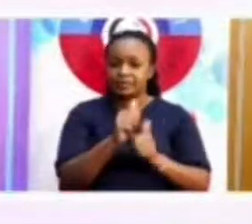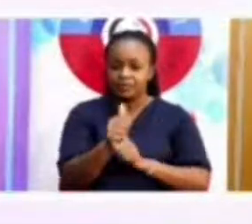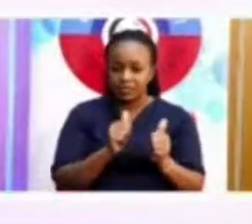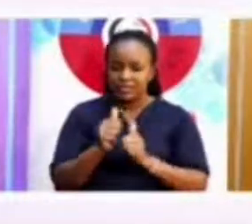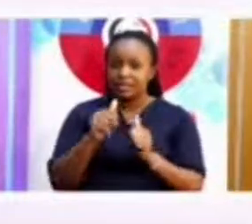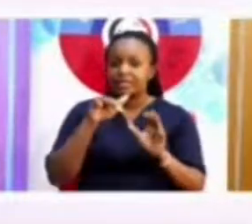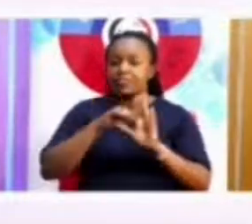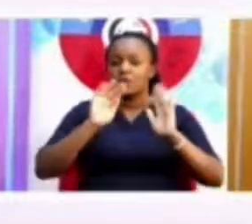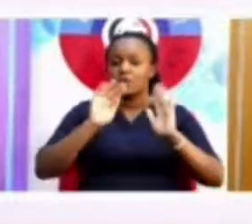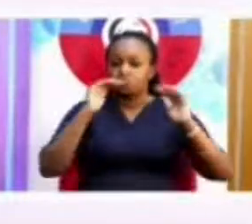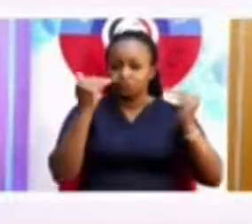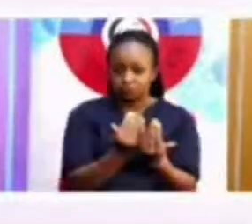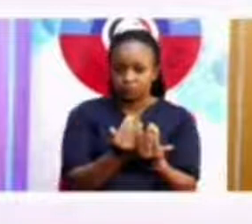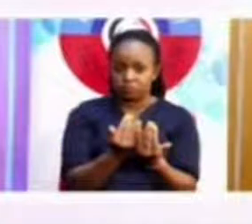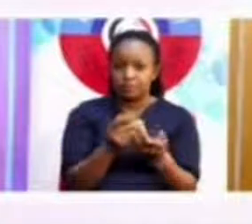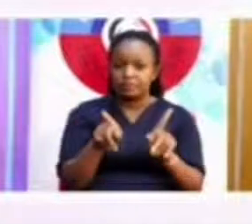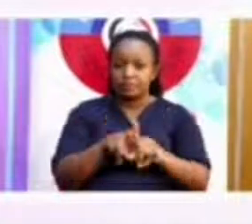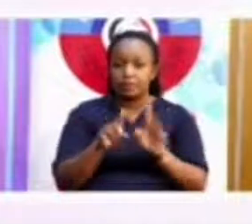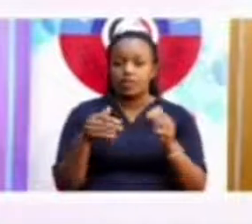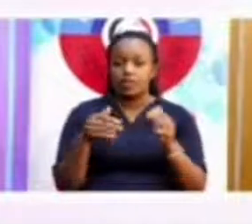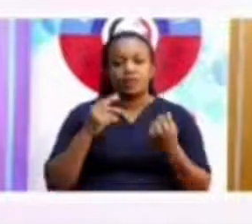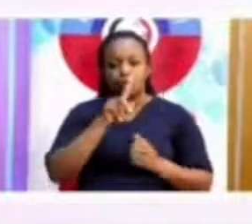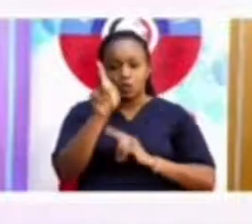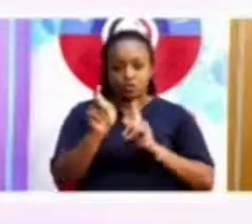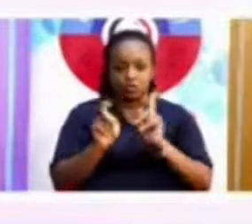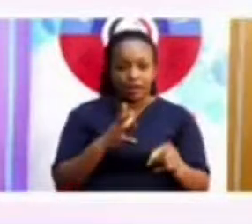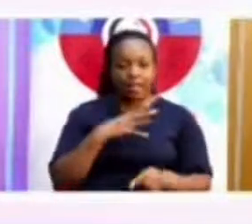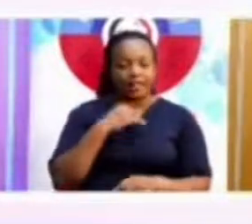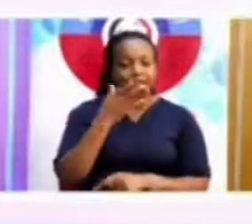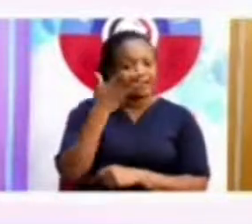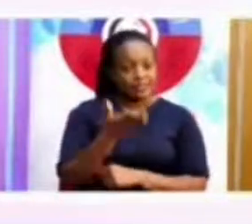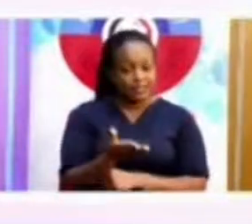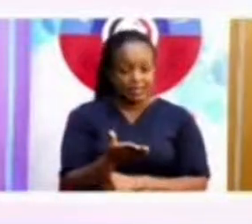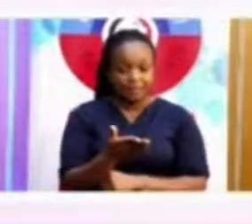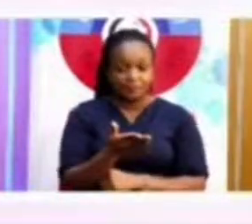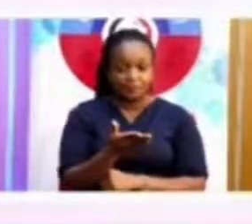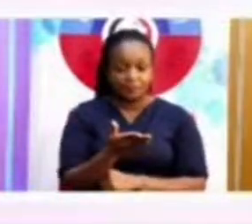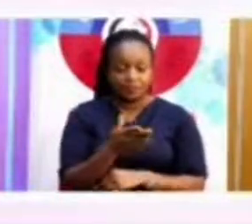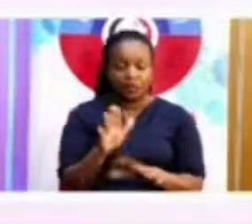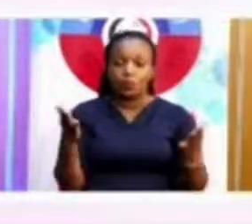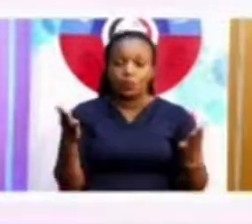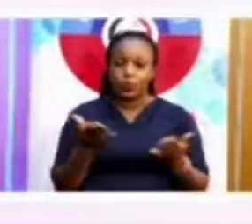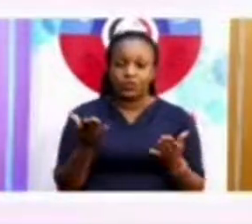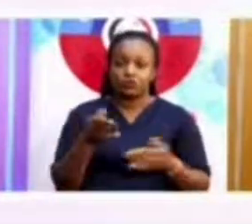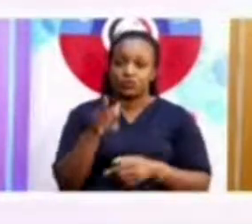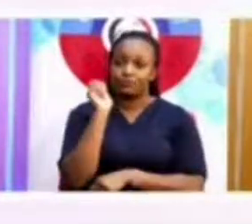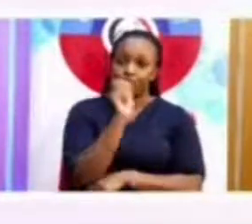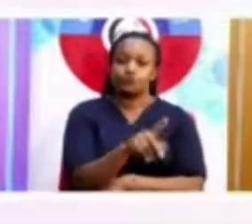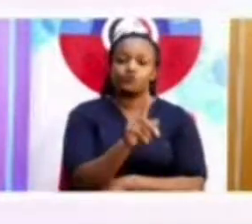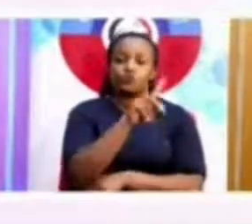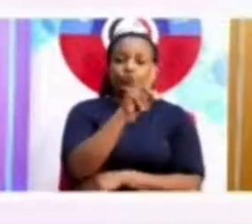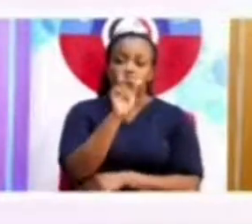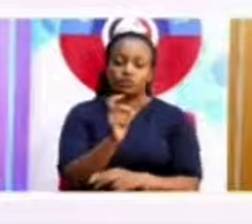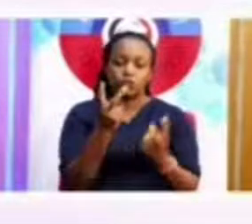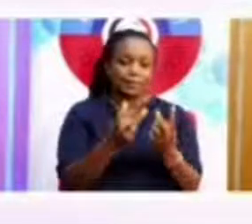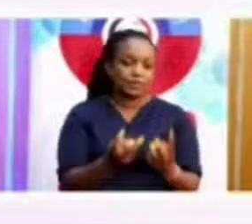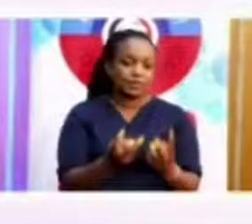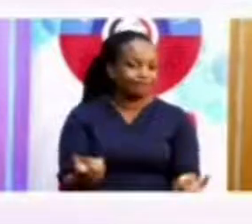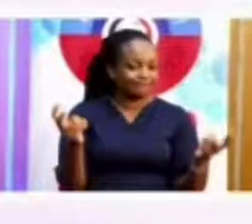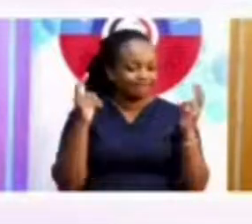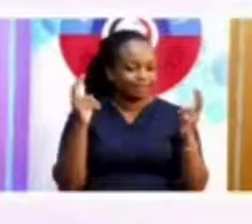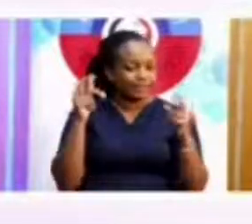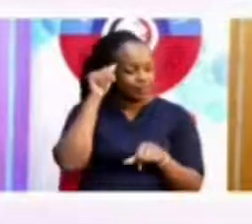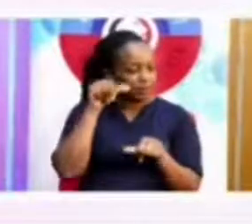answer session where you'll be able to put your questions through to the panelists. Remember, once again, we're a hybrid event, so you will see